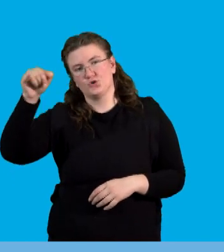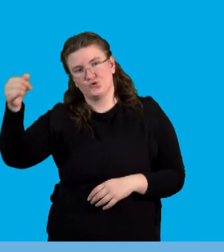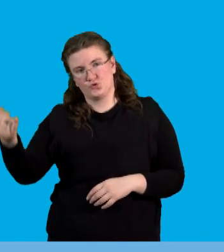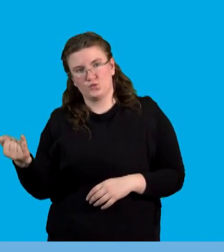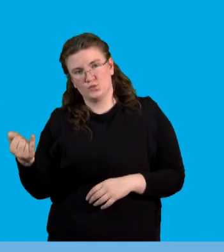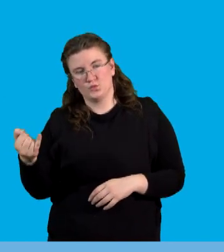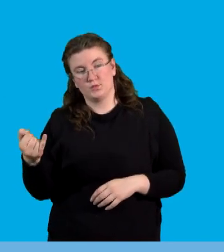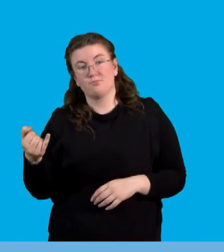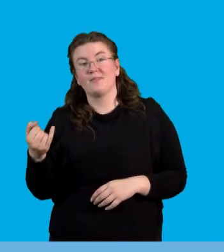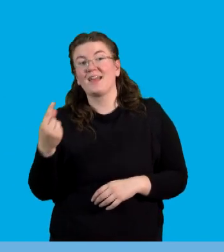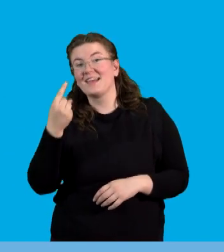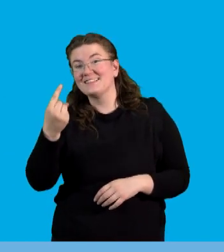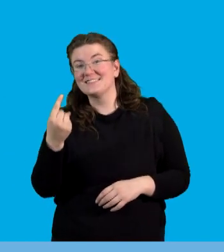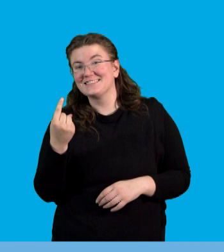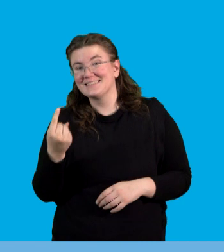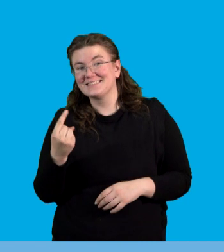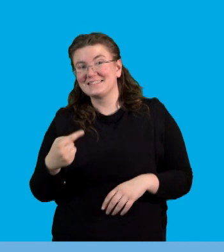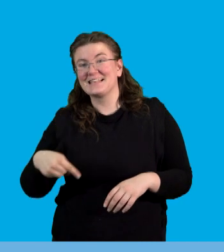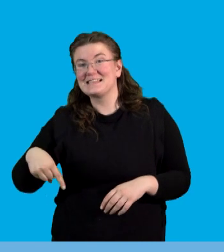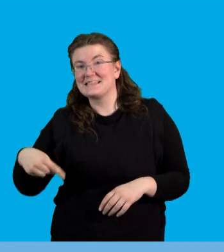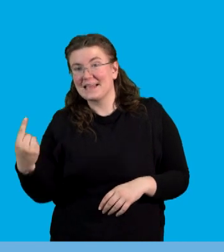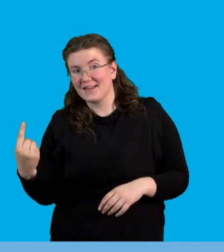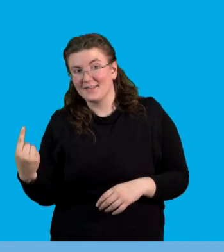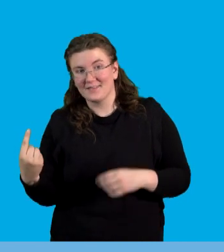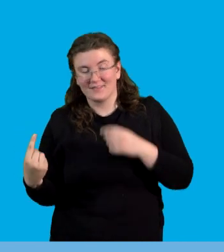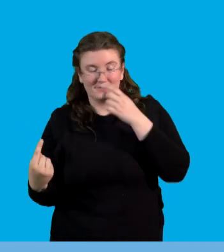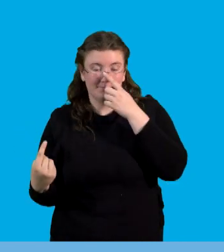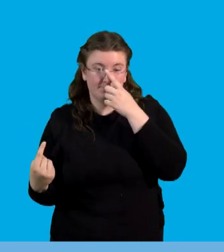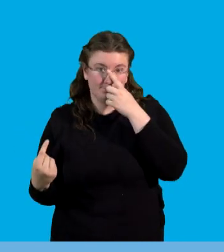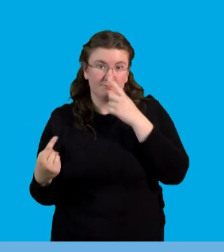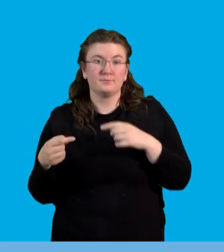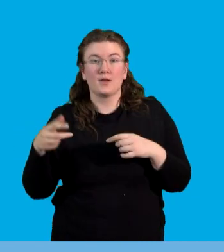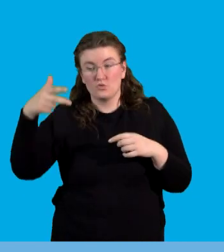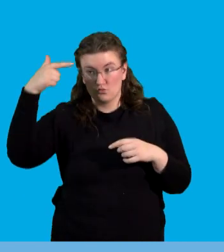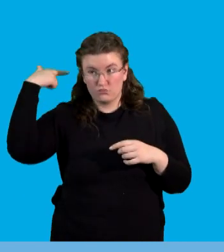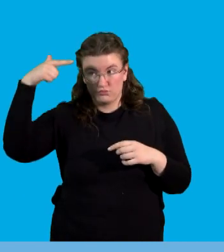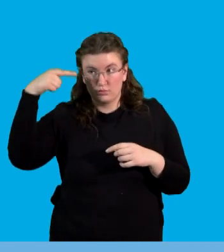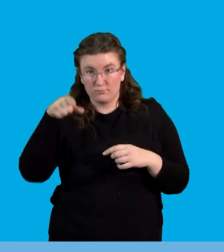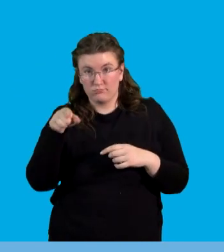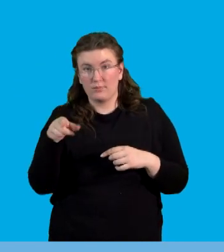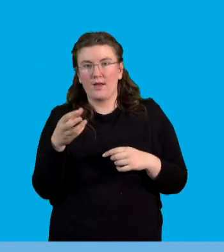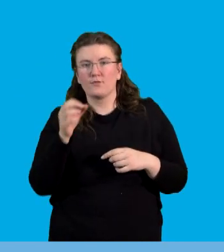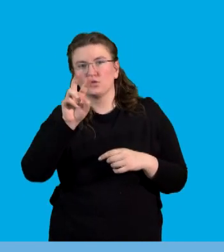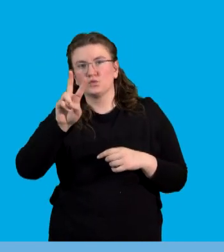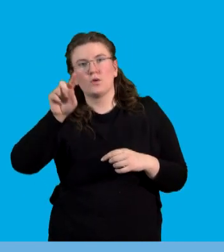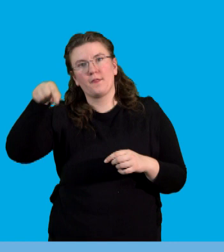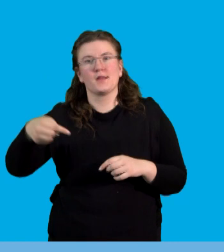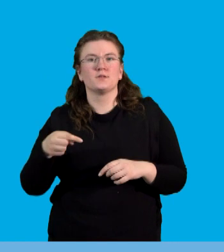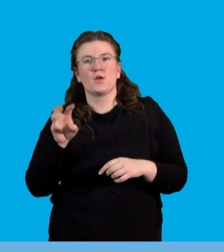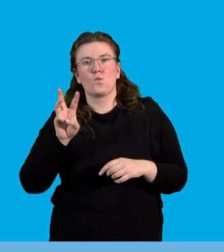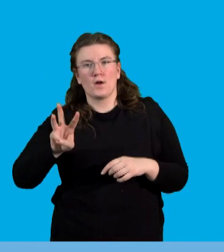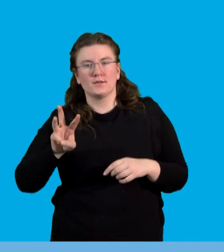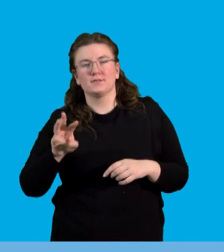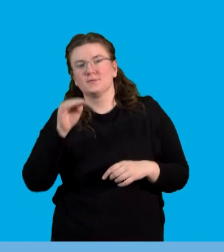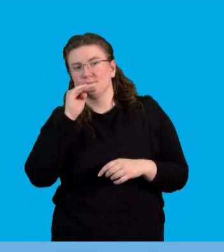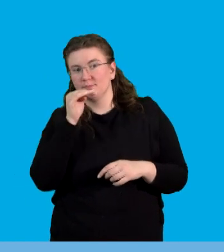second. So in each second, this hairdryer that is marked 2000 watts, it is going to be using 2000 joules of energy